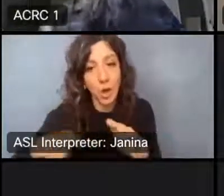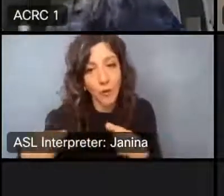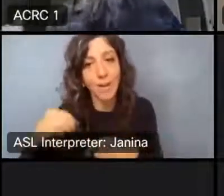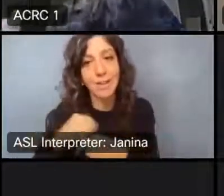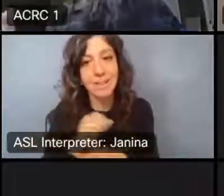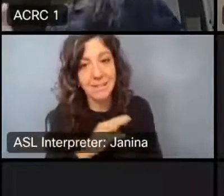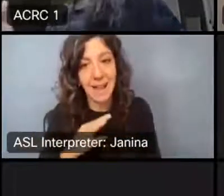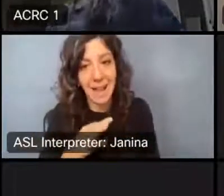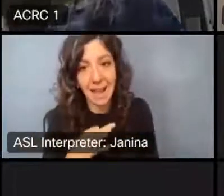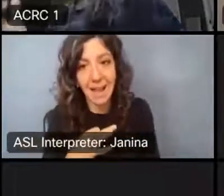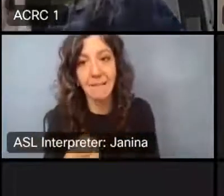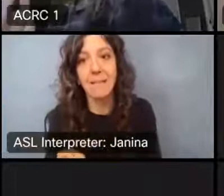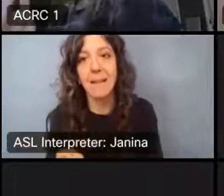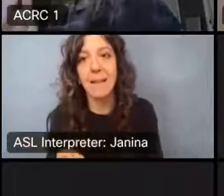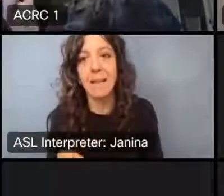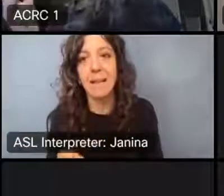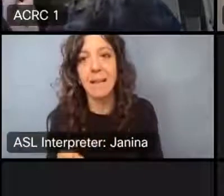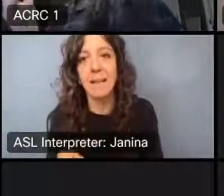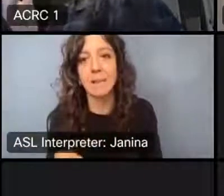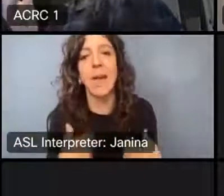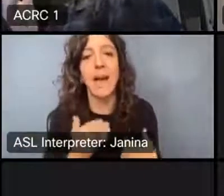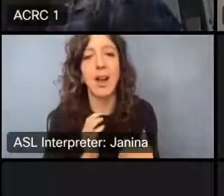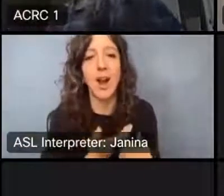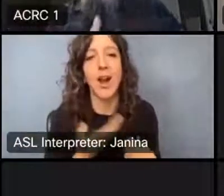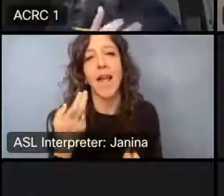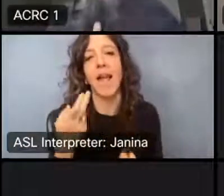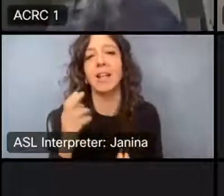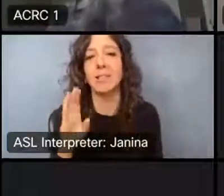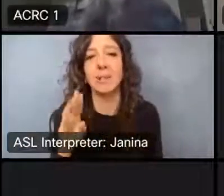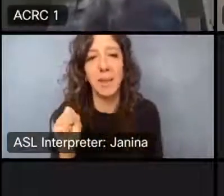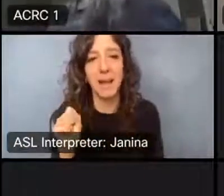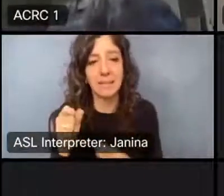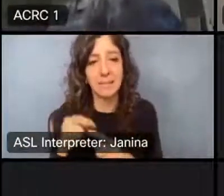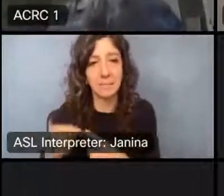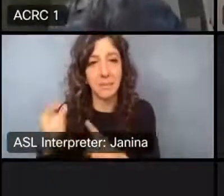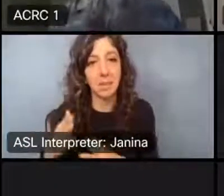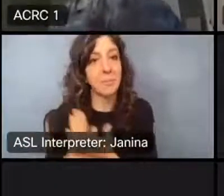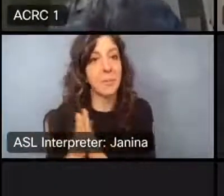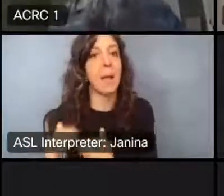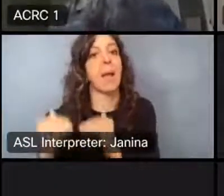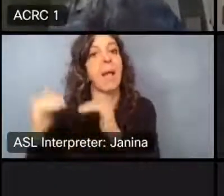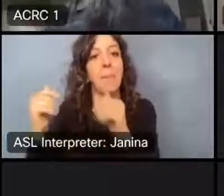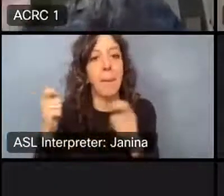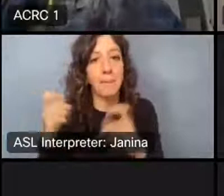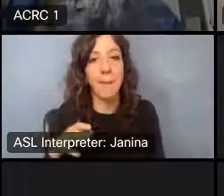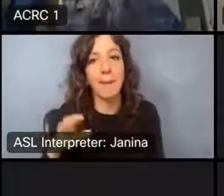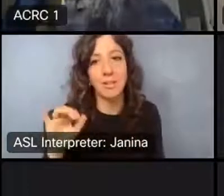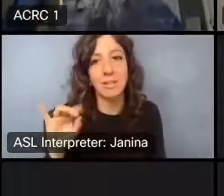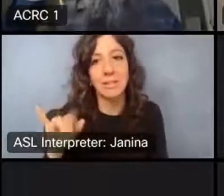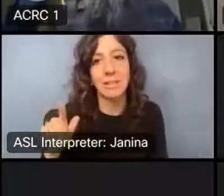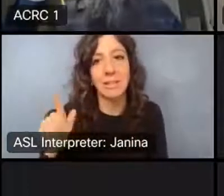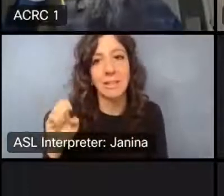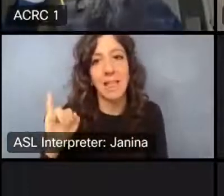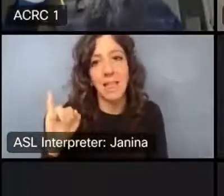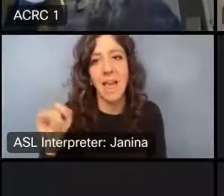staff. We had our HCBS specialist who is now a manager, Cindy Lay. And so Christy, who will wave to you